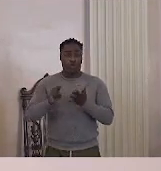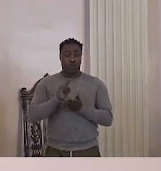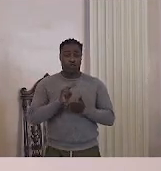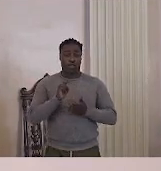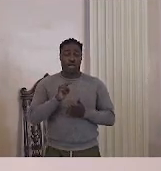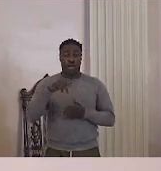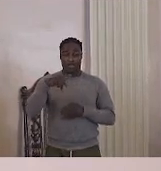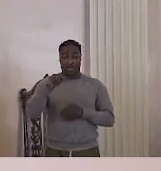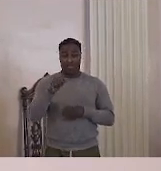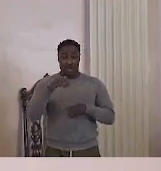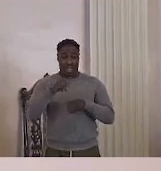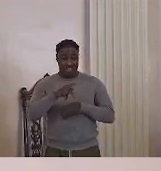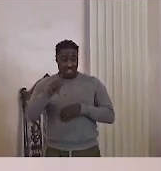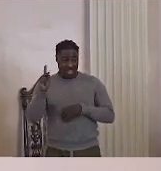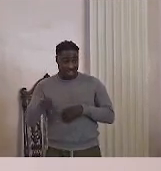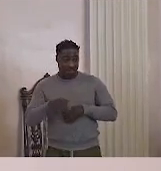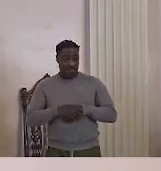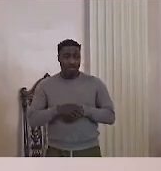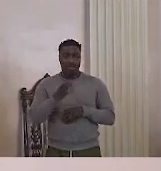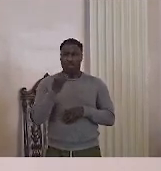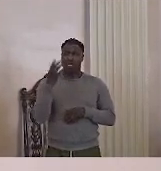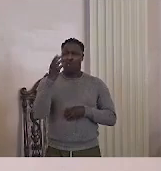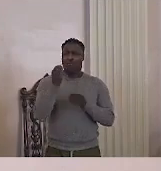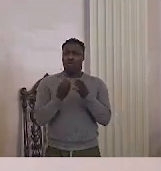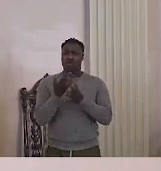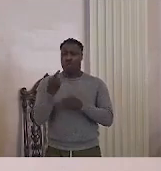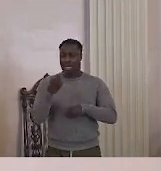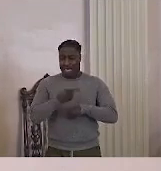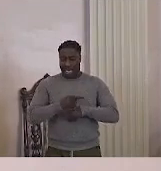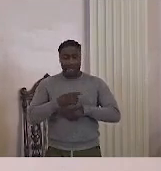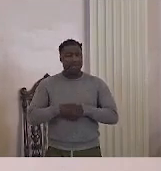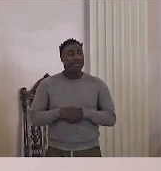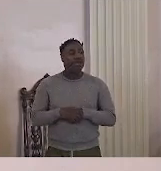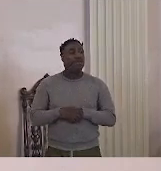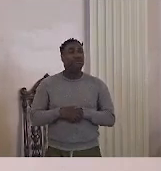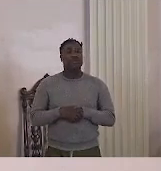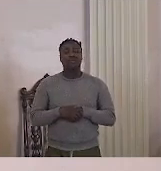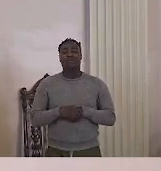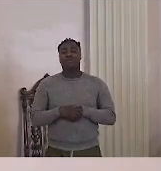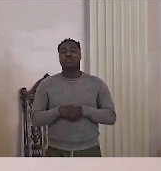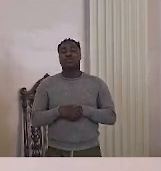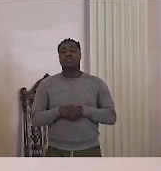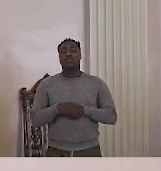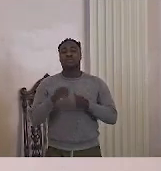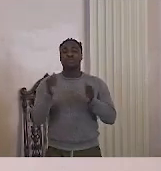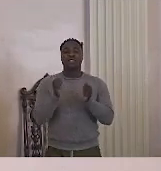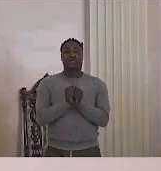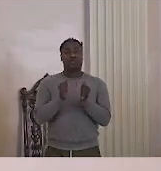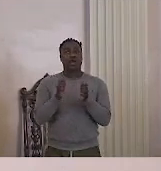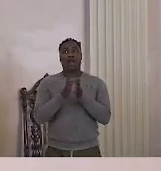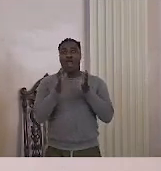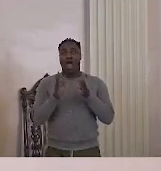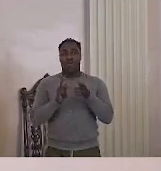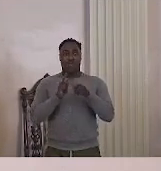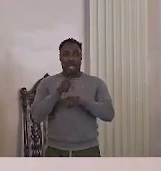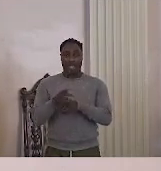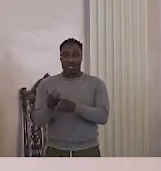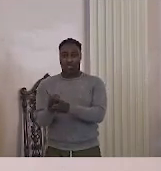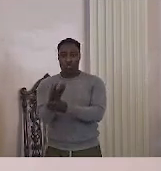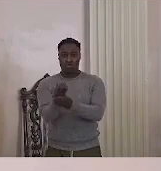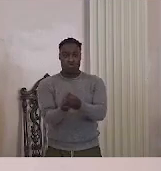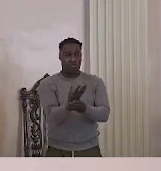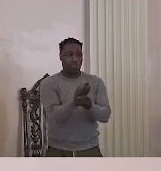Philadelphia. It was a beautiful spring day, complete with a literal explosion of plant life and two